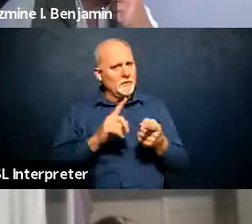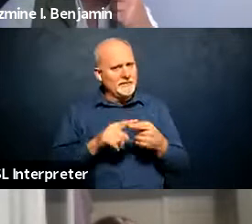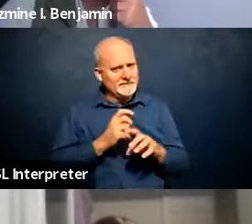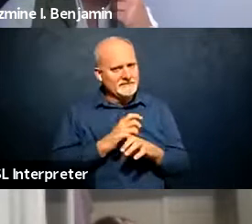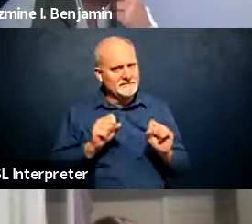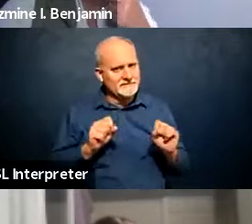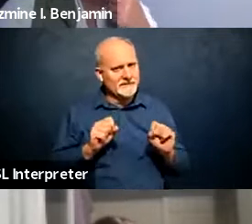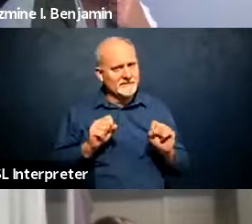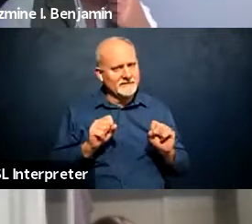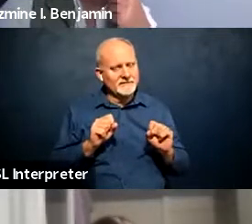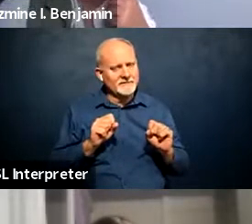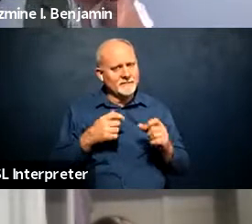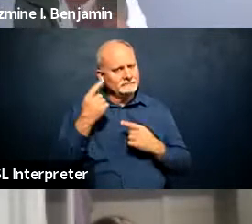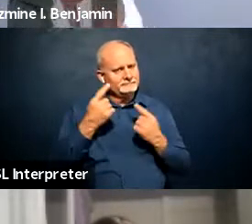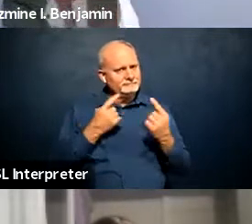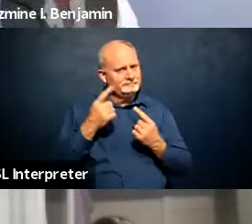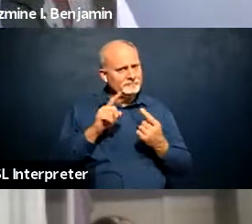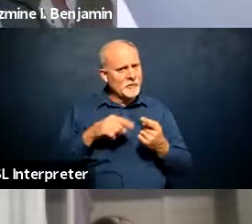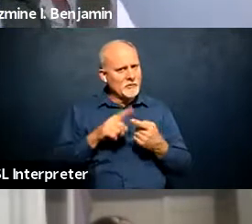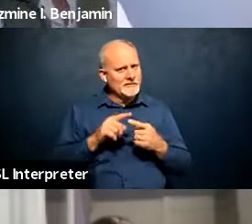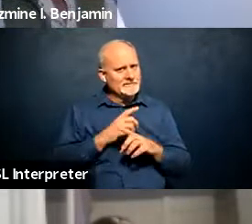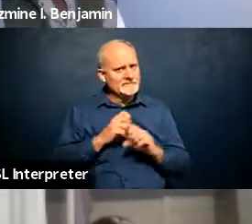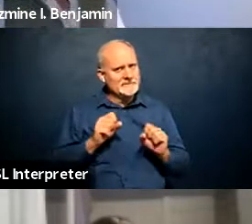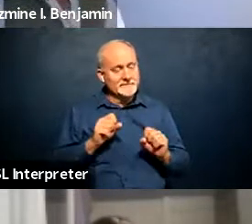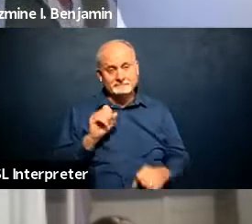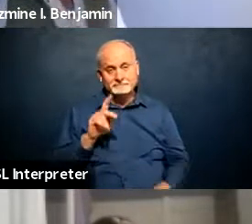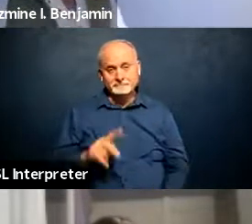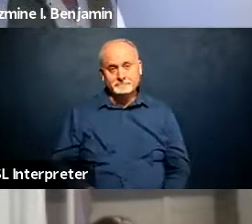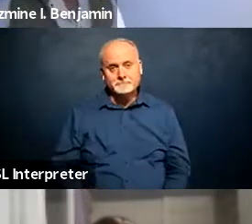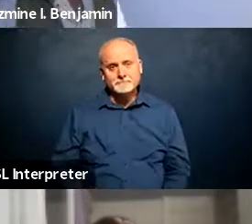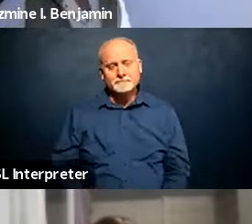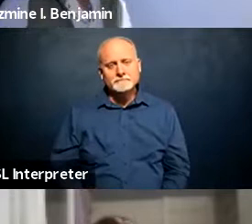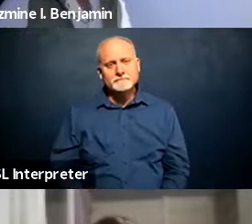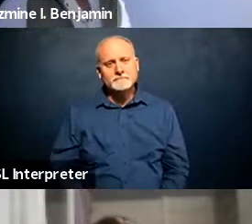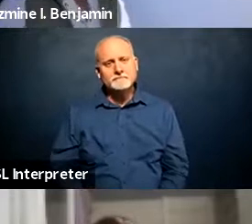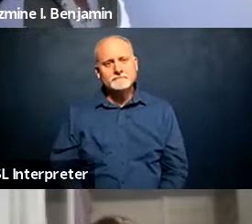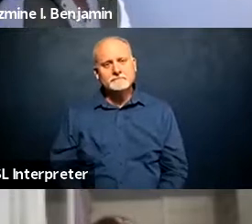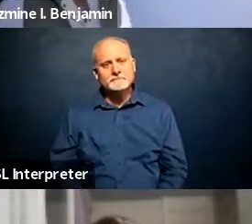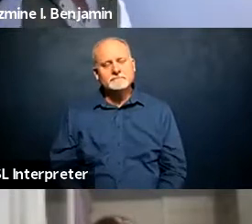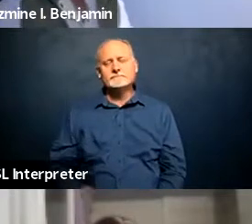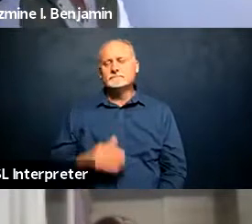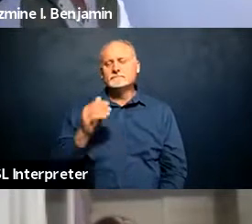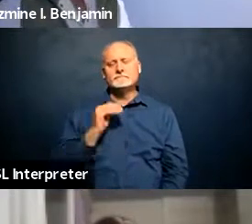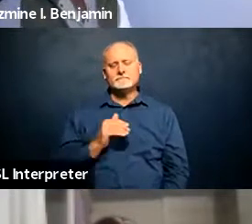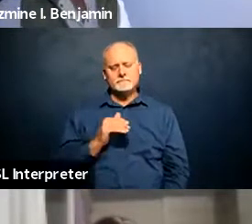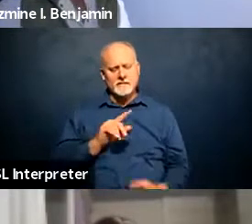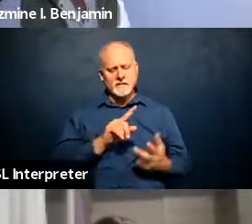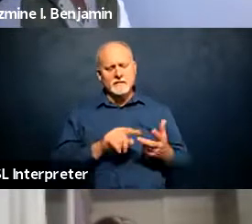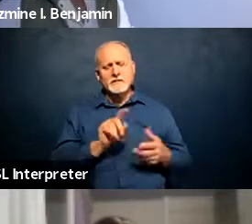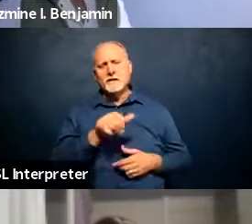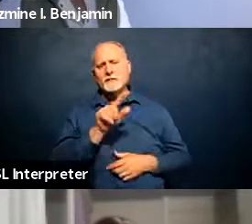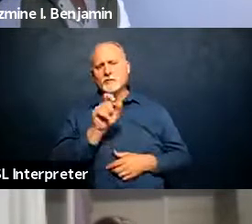under advisement and consider reopening those spaces. Okay. This was a question that was sent